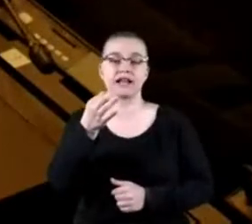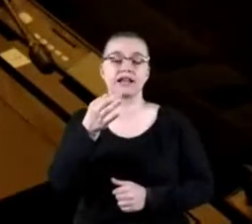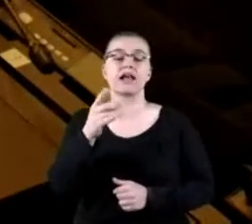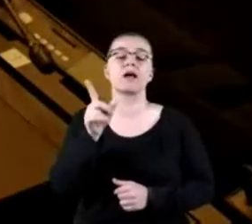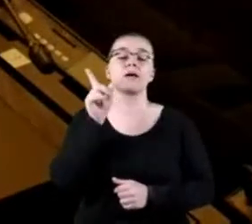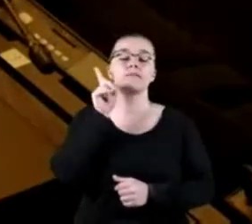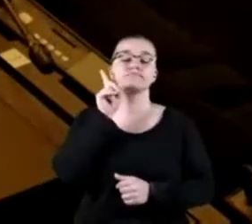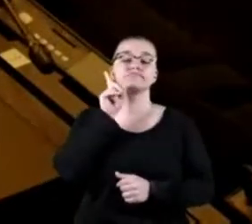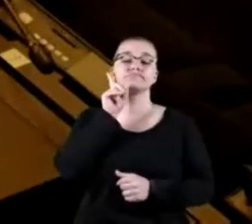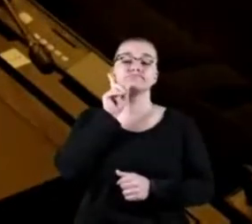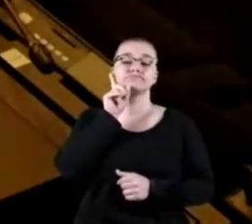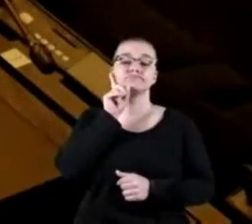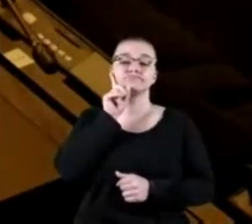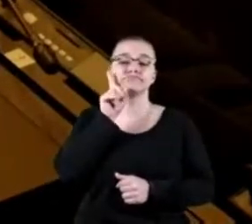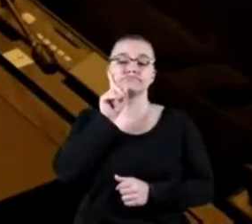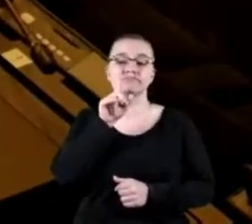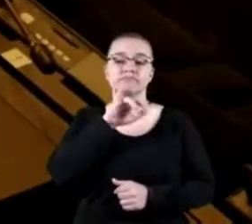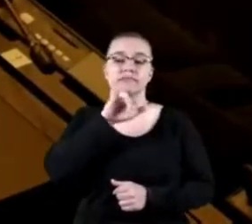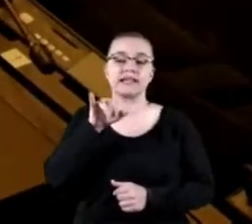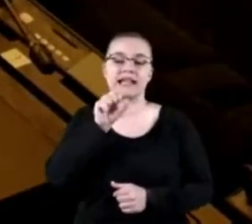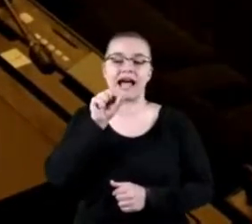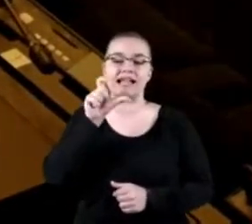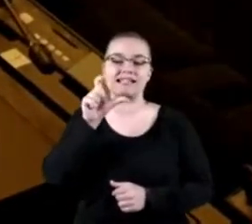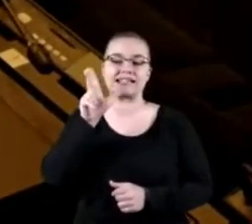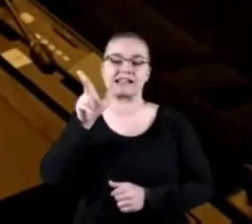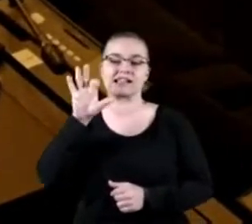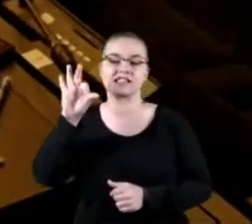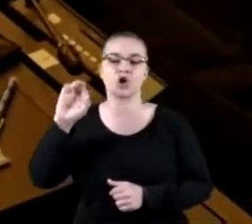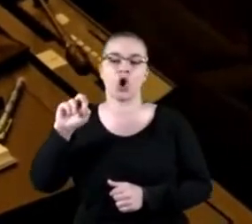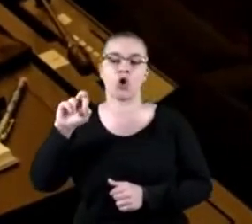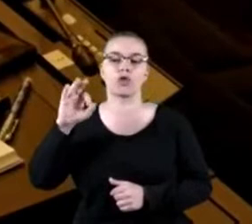Ronald, you spoke about the need for a